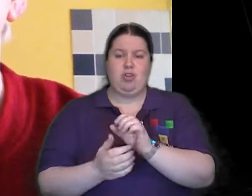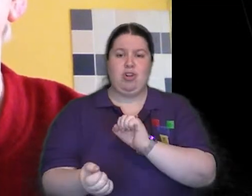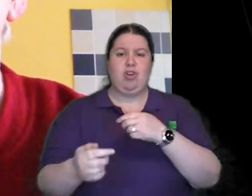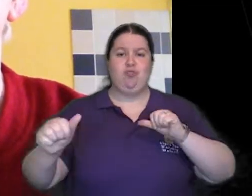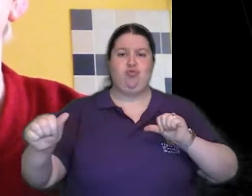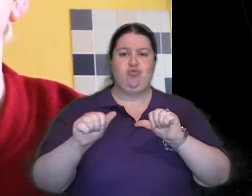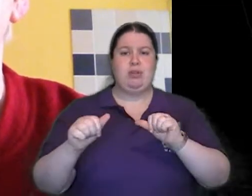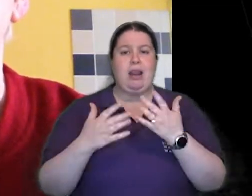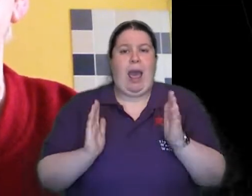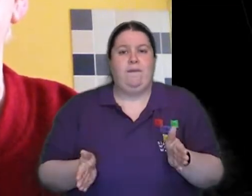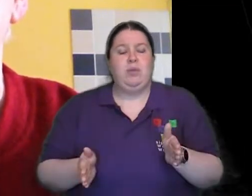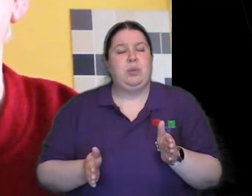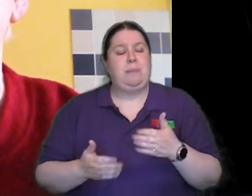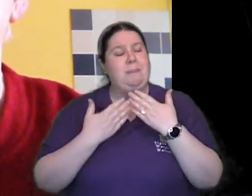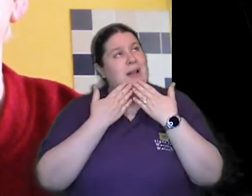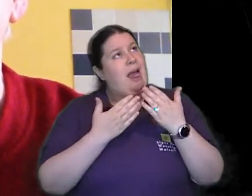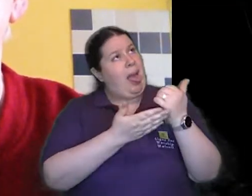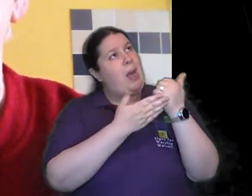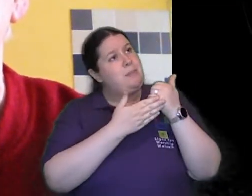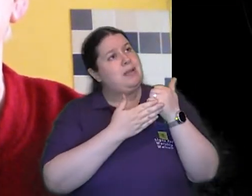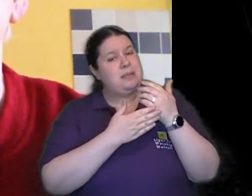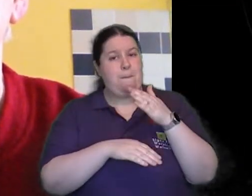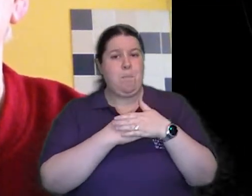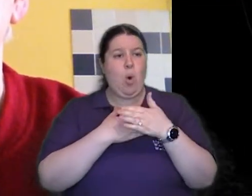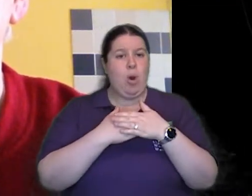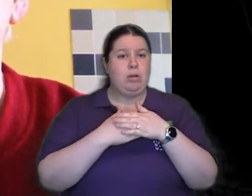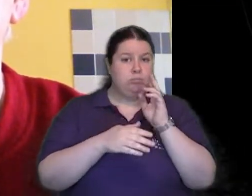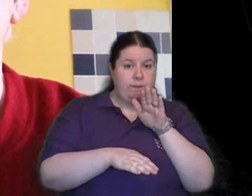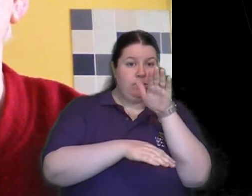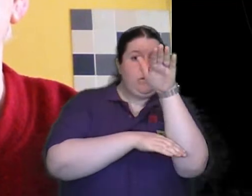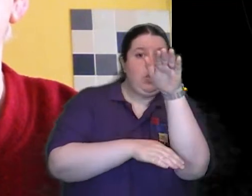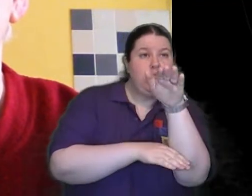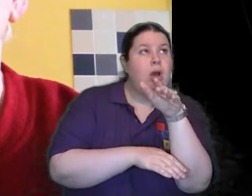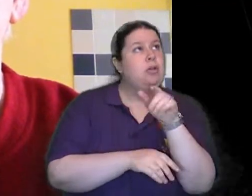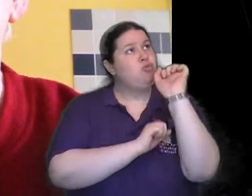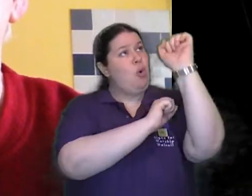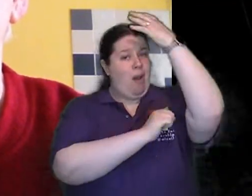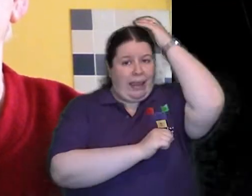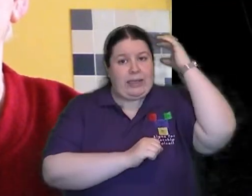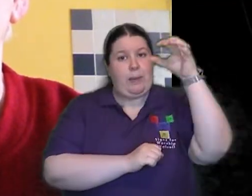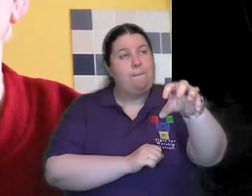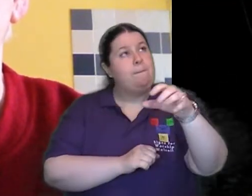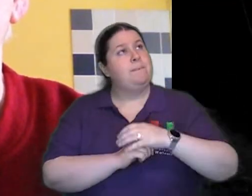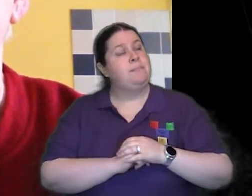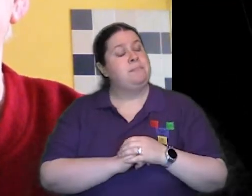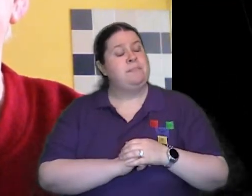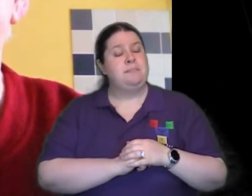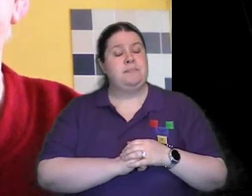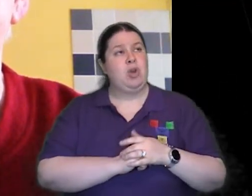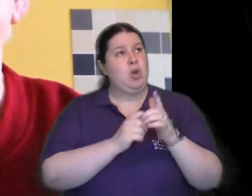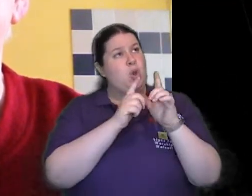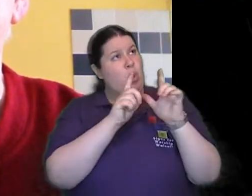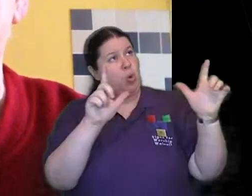help our spirits to soar free beyond what we see in this world, to look forward to a future life in your kingdom.